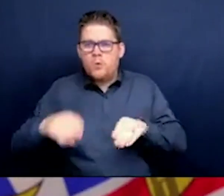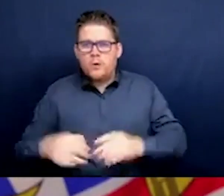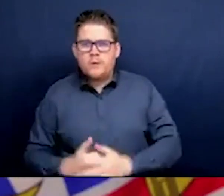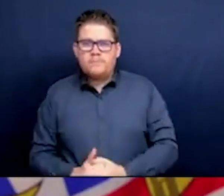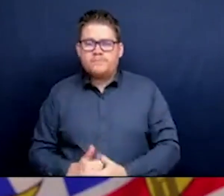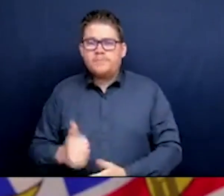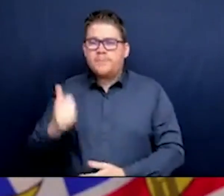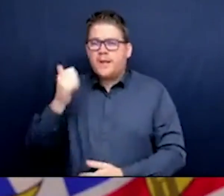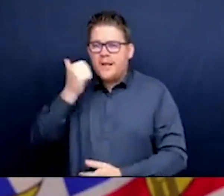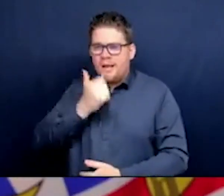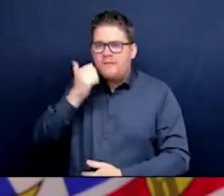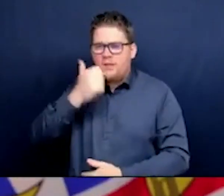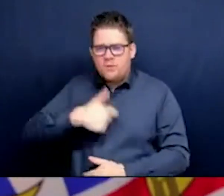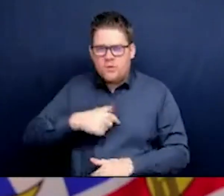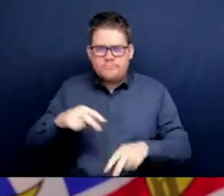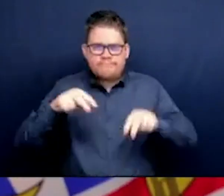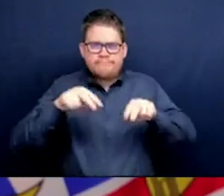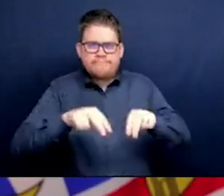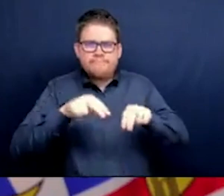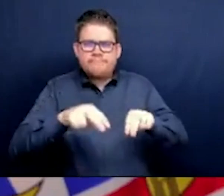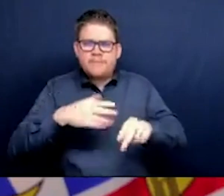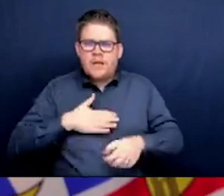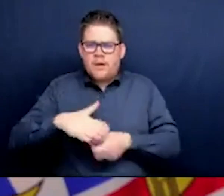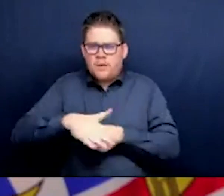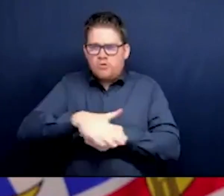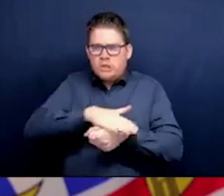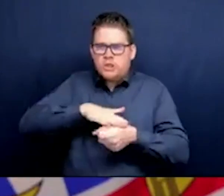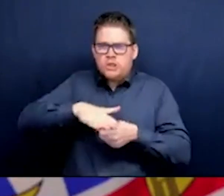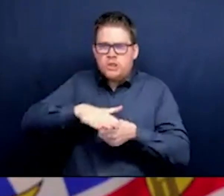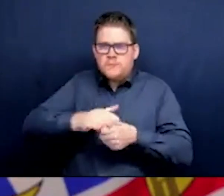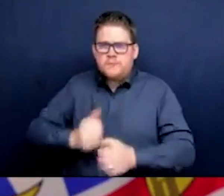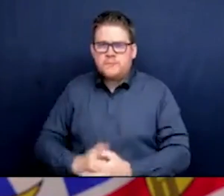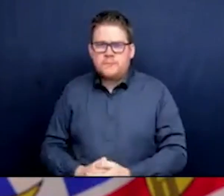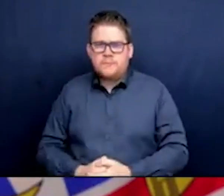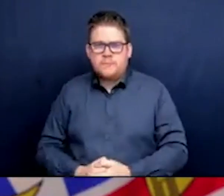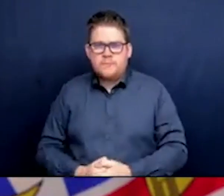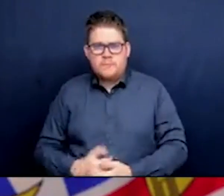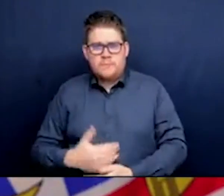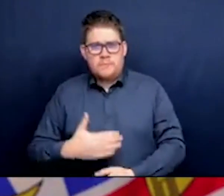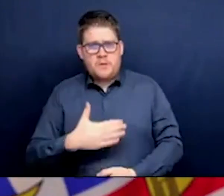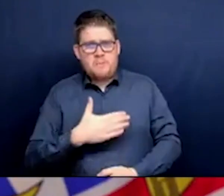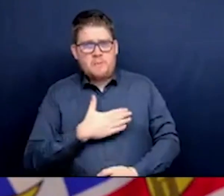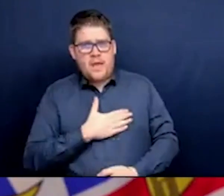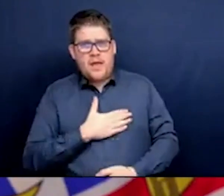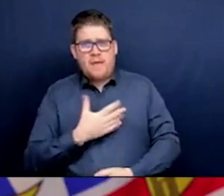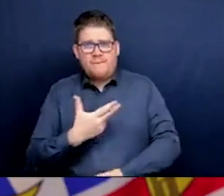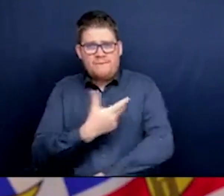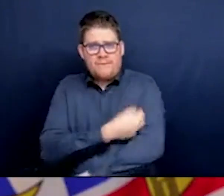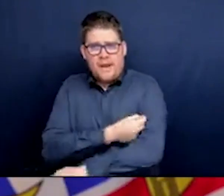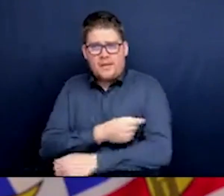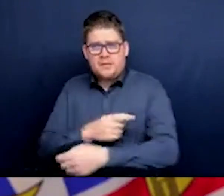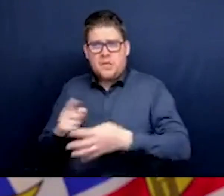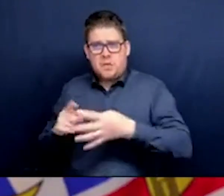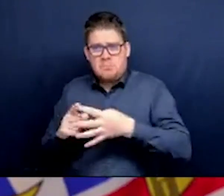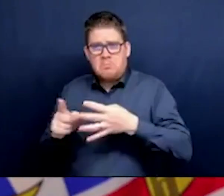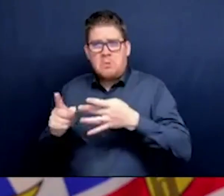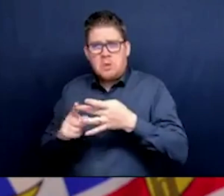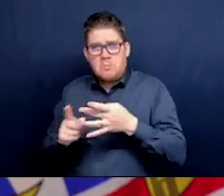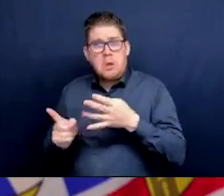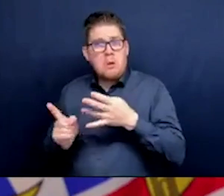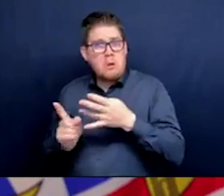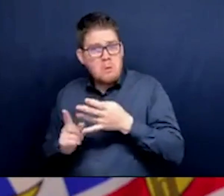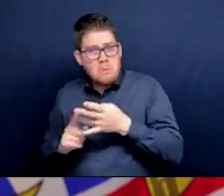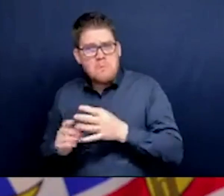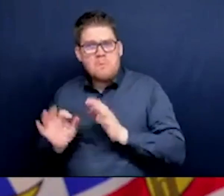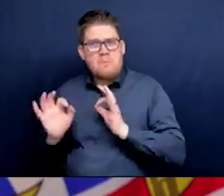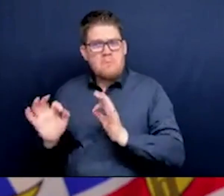own context. That means asking ourselves, am I up to date on my vaccinations? How am I feeling today? If I'm